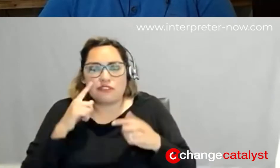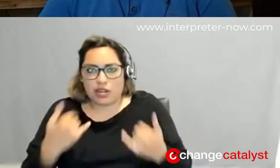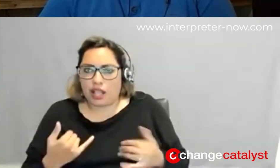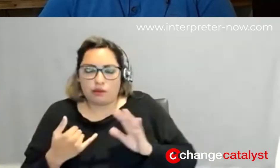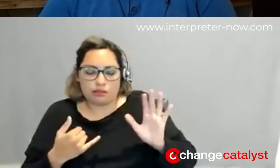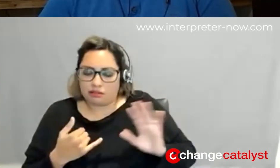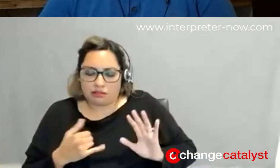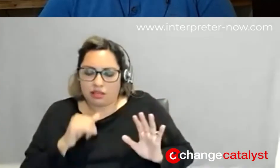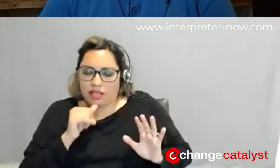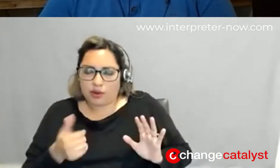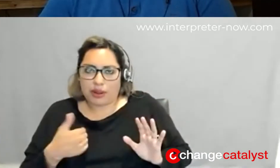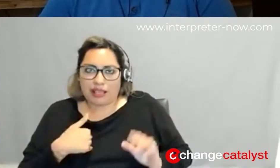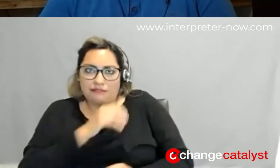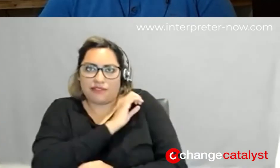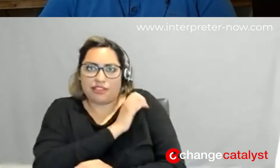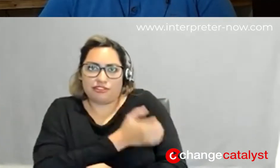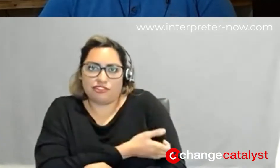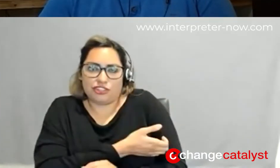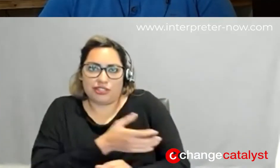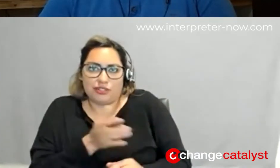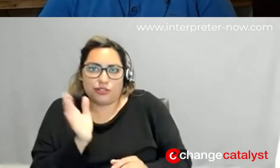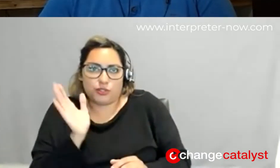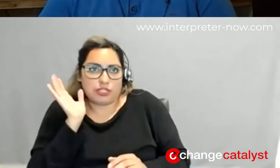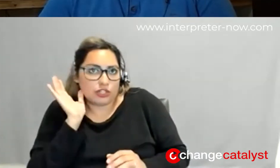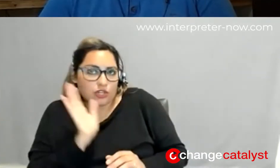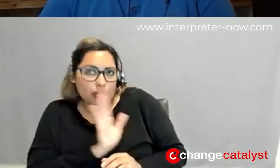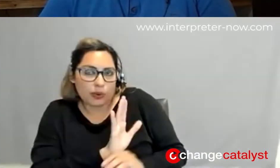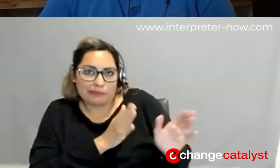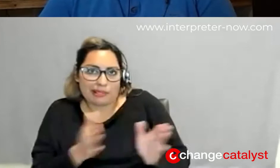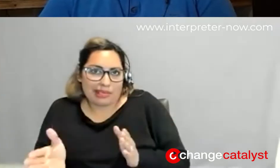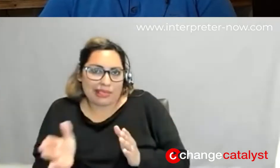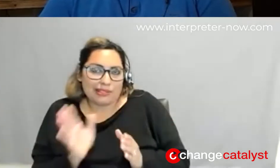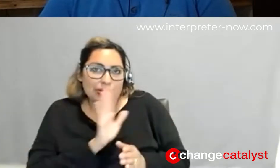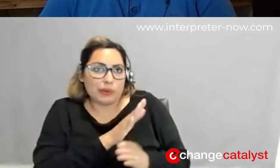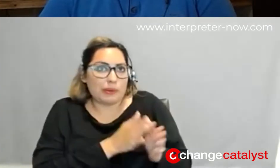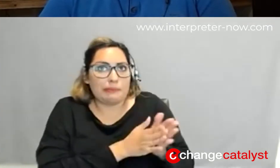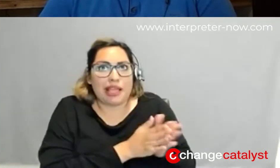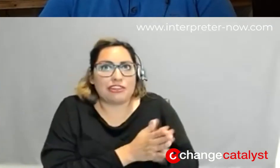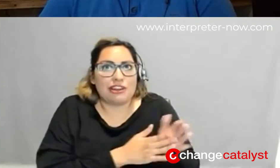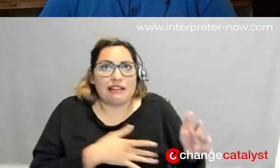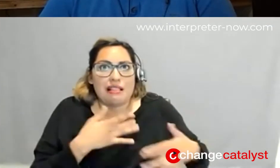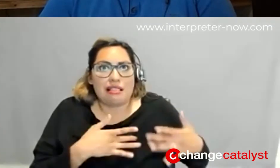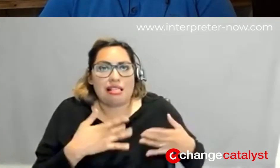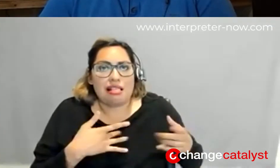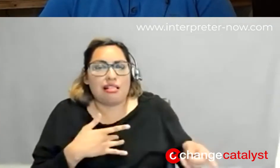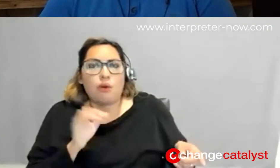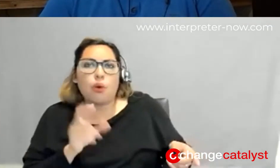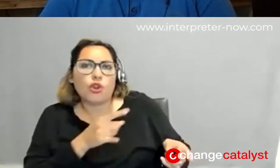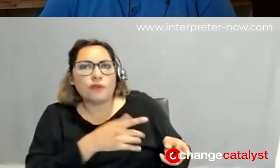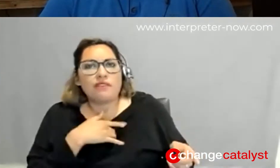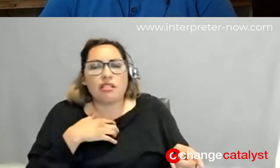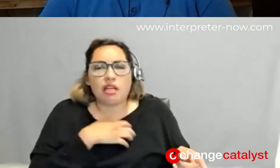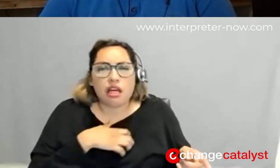have the energy to hear about your plans or how passionate you are or how disgusted you